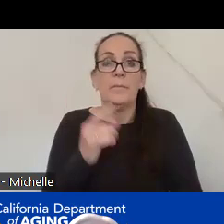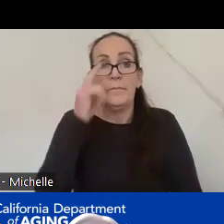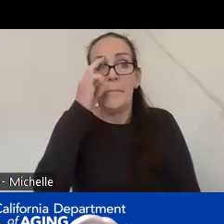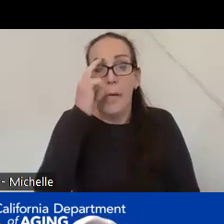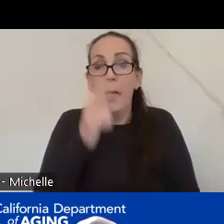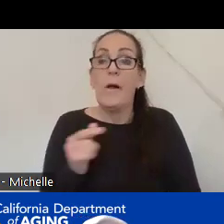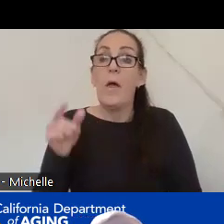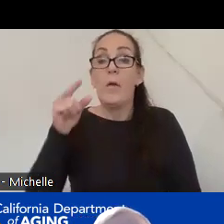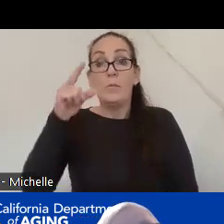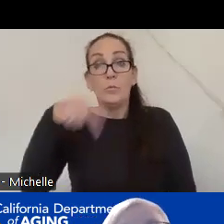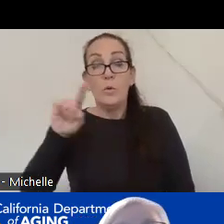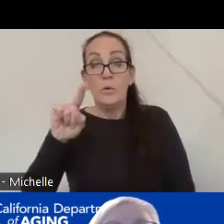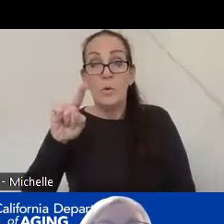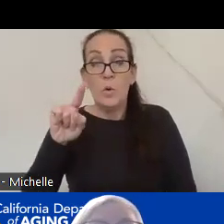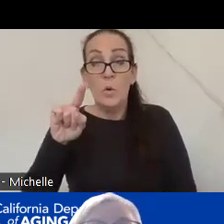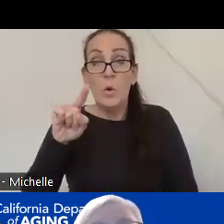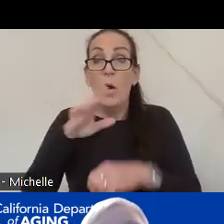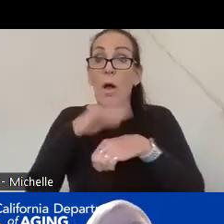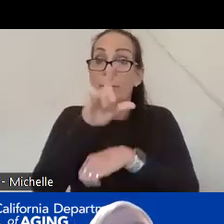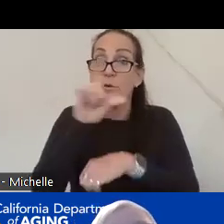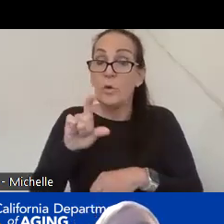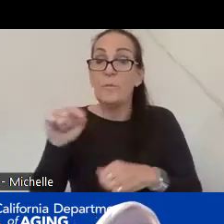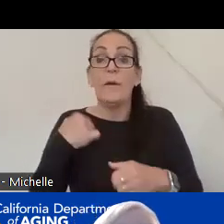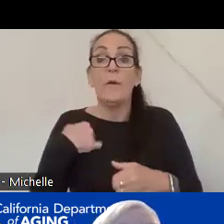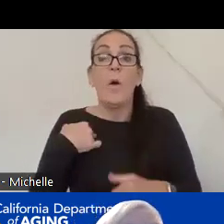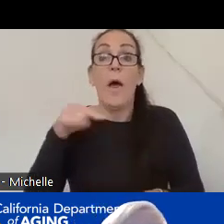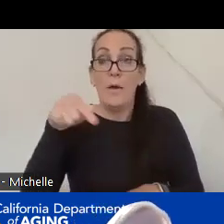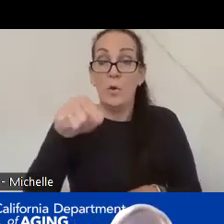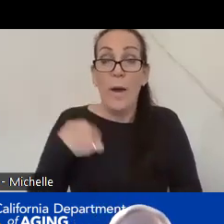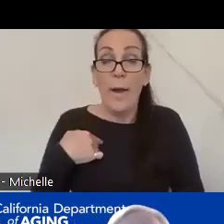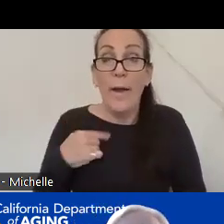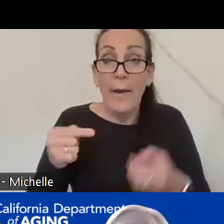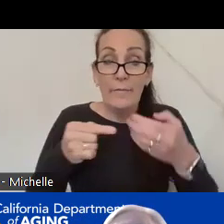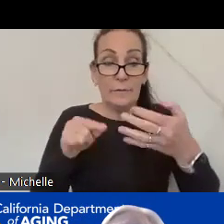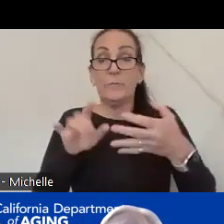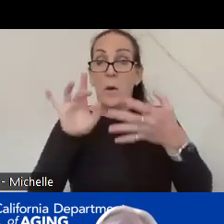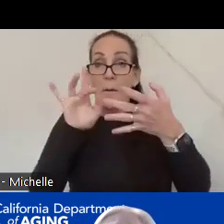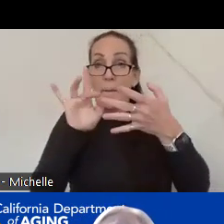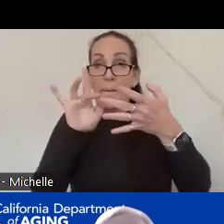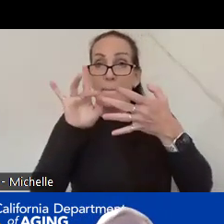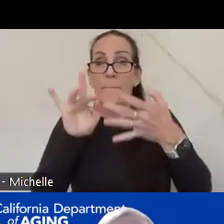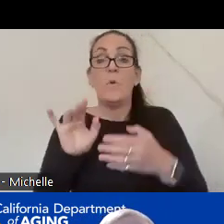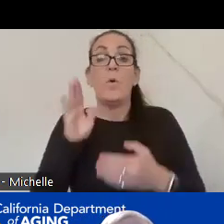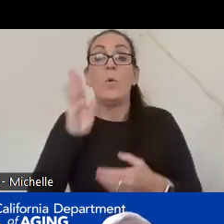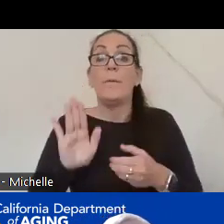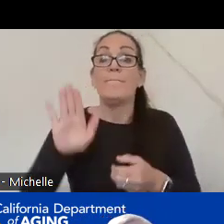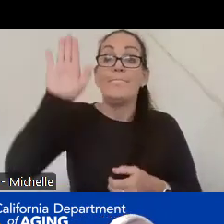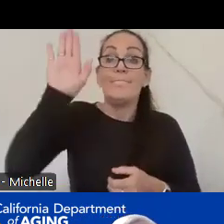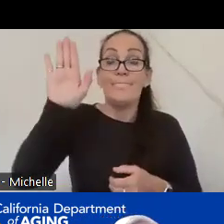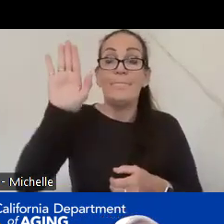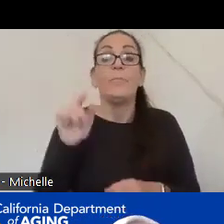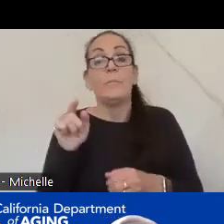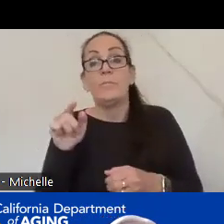attendees via Zoom, you have a raised hand icon. you can click on that and that will indicate to us